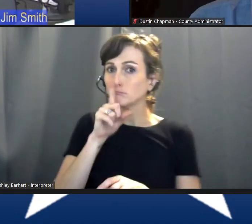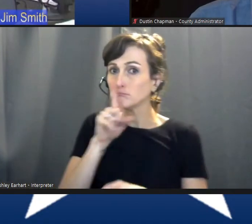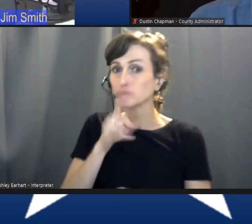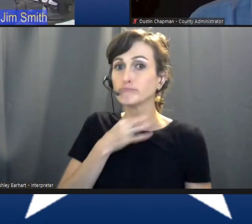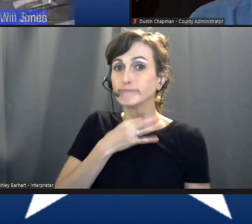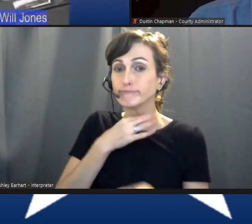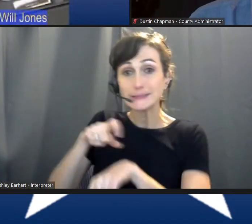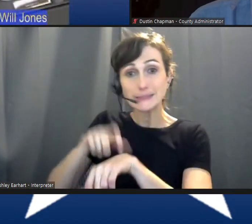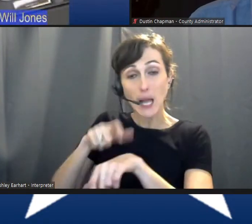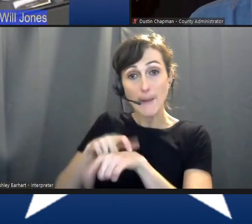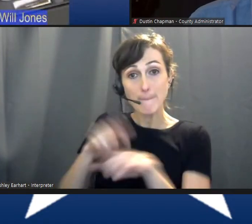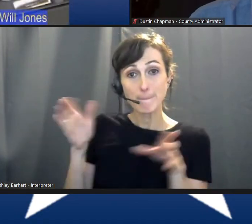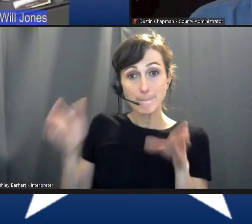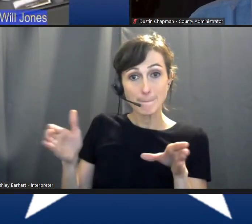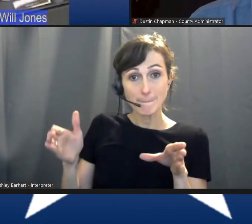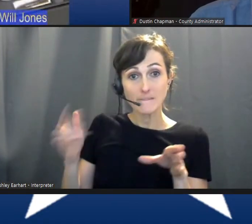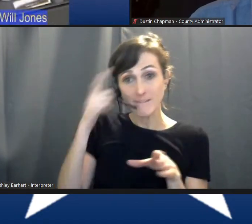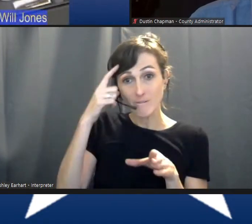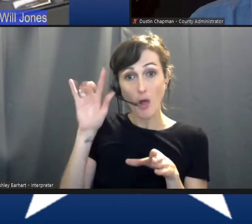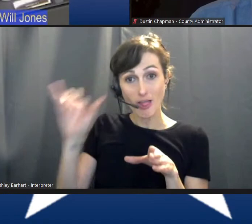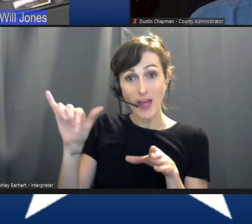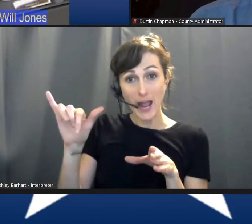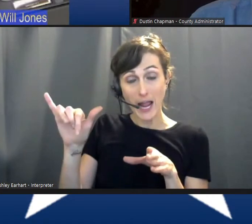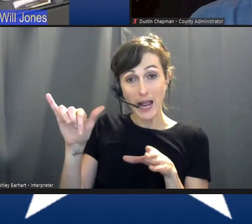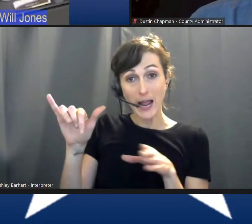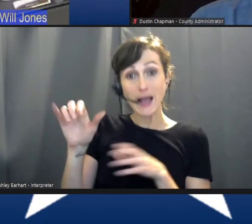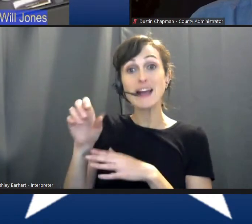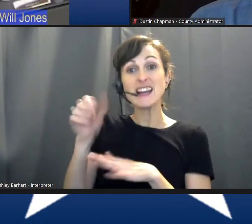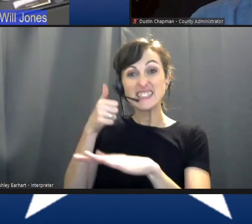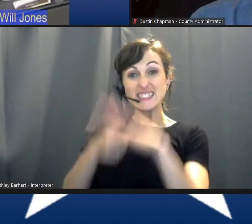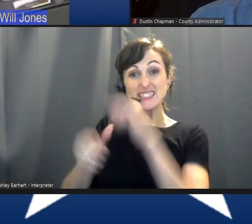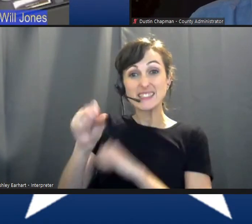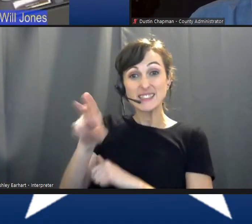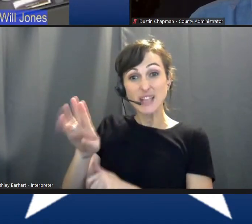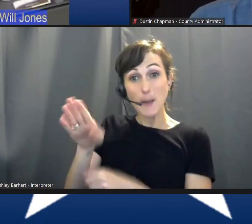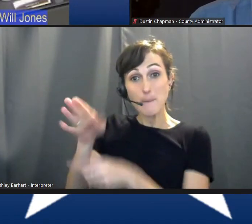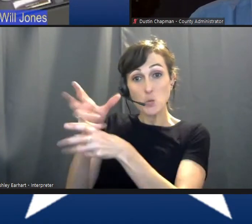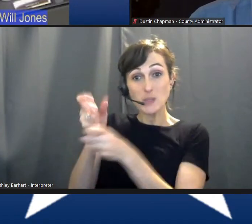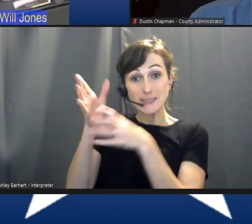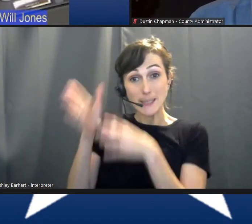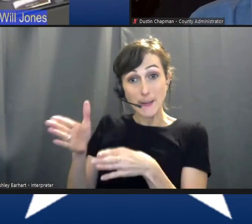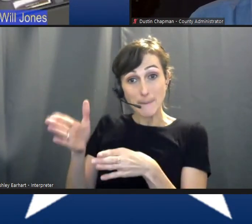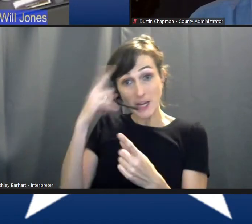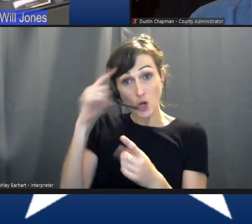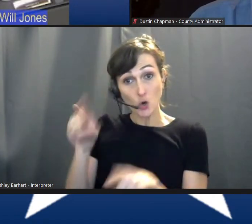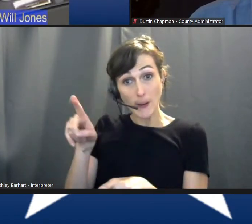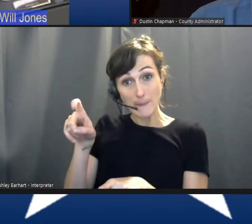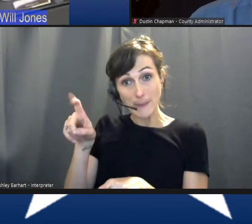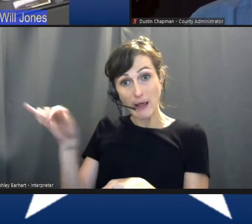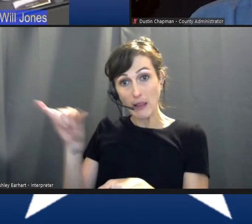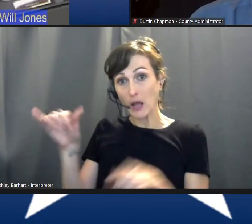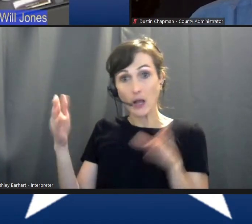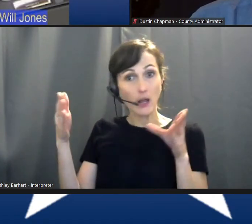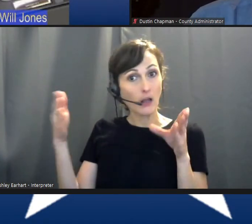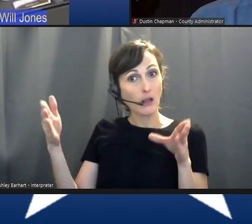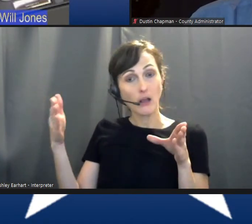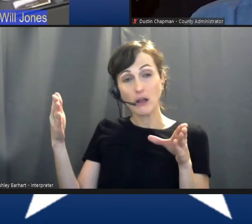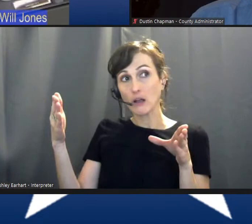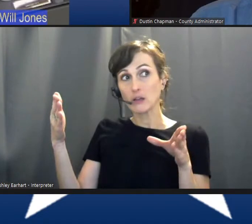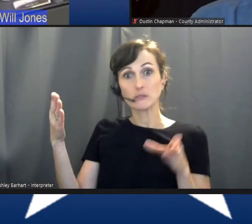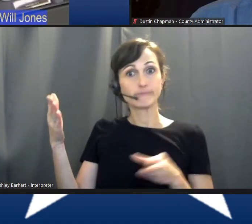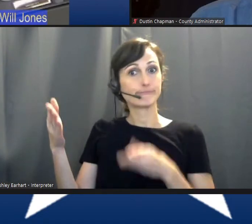frame in that subrecipient agreement? Like I know with TIF, you have